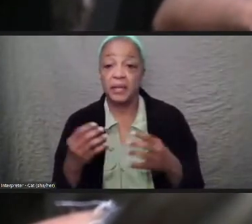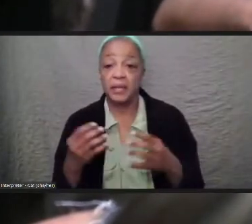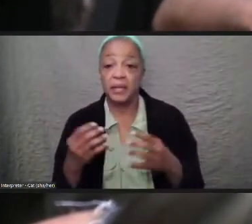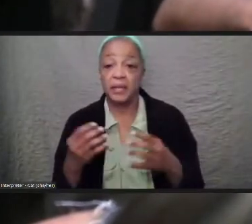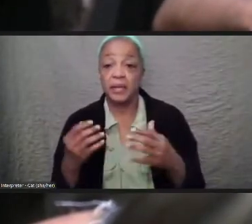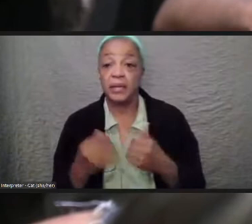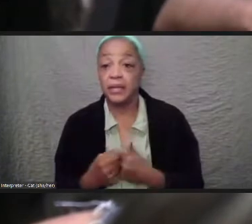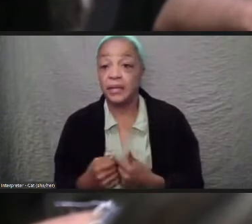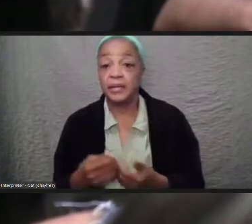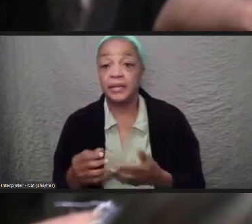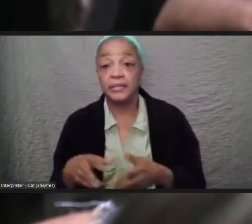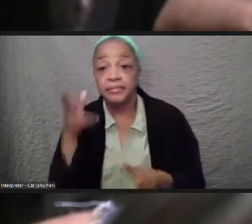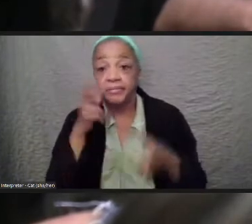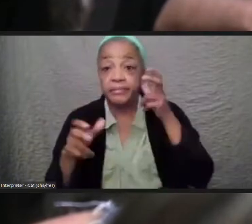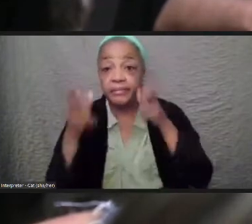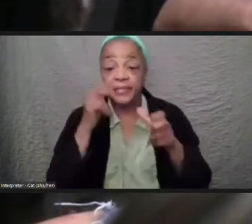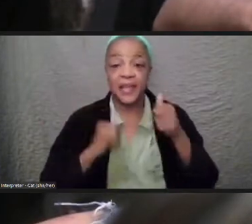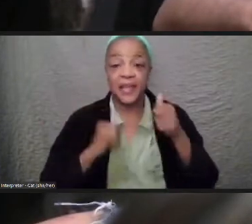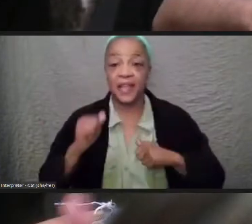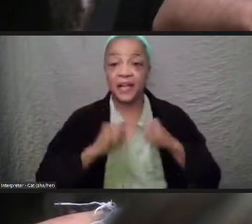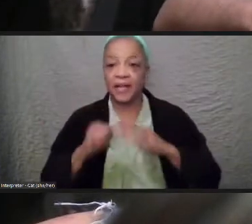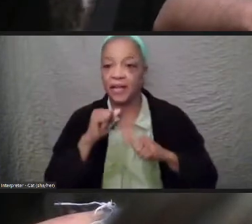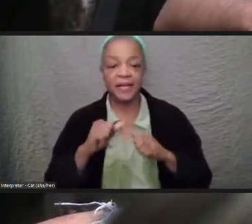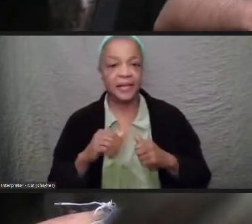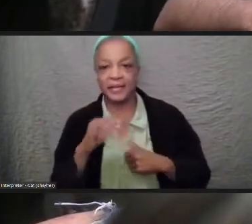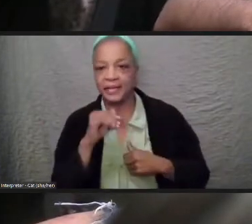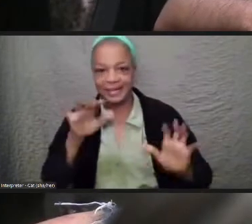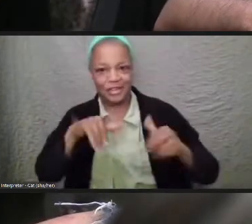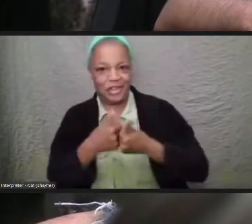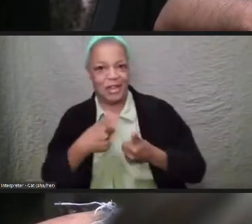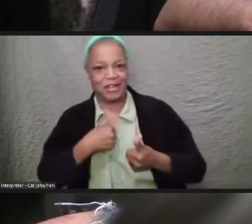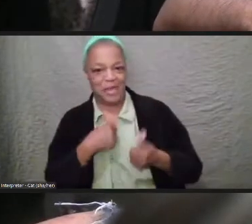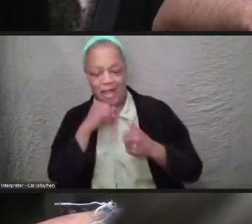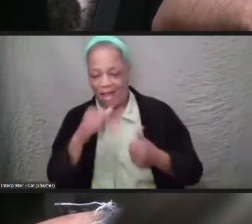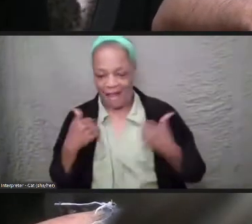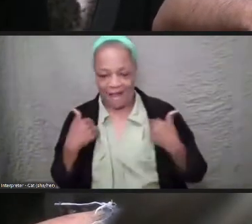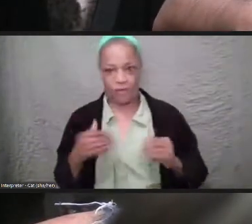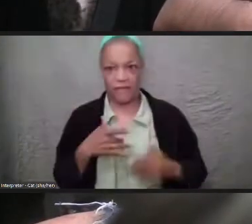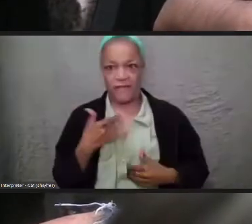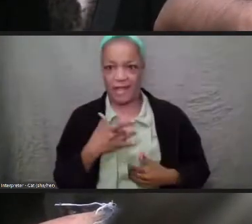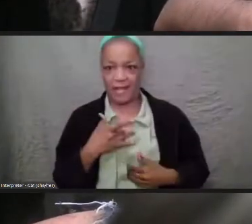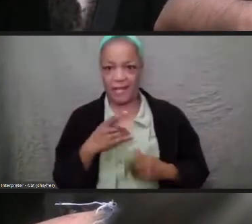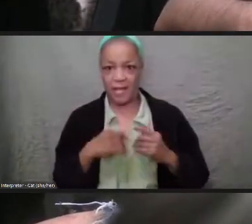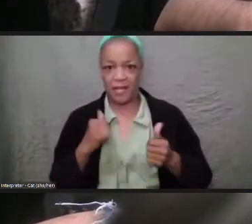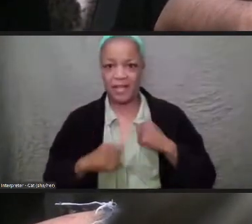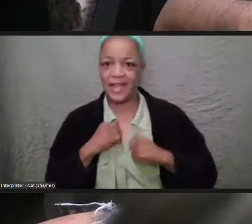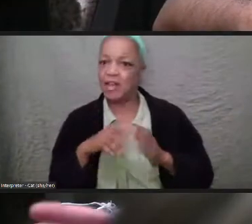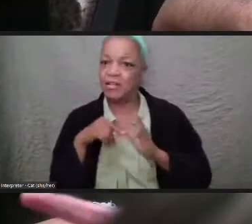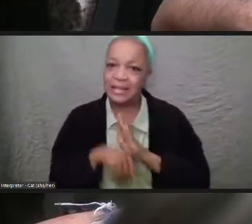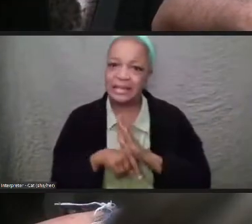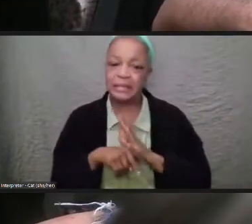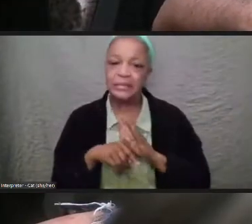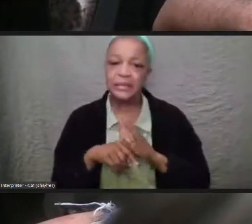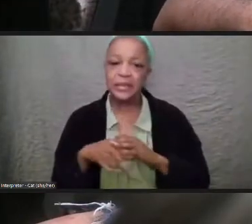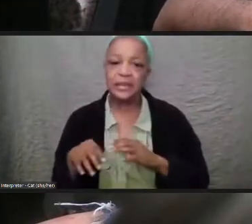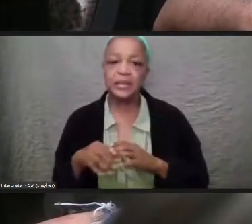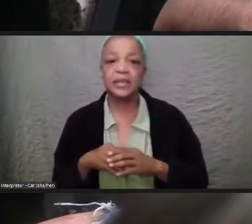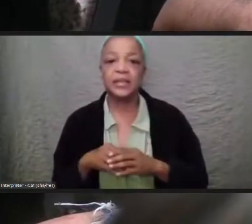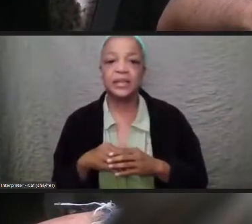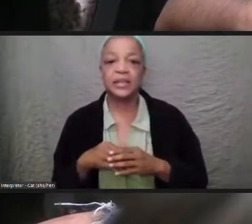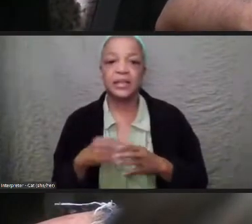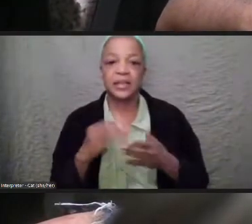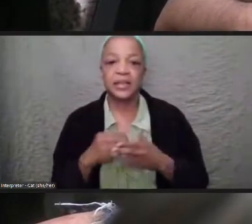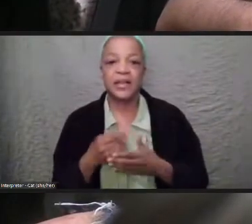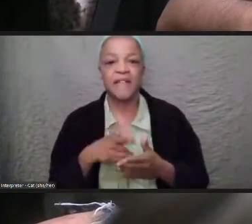that doesn't challenge me and doesn't make me feel things really deeply and doesn't is confined in any